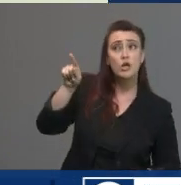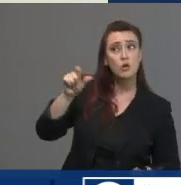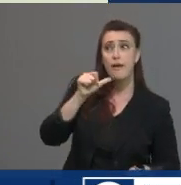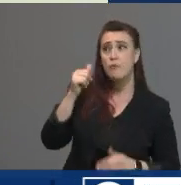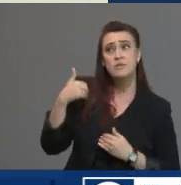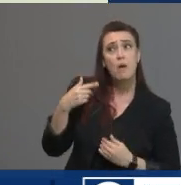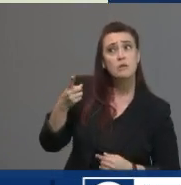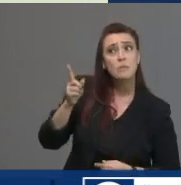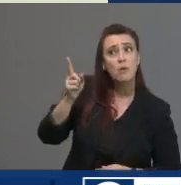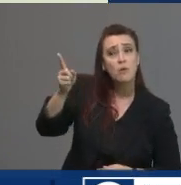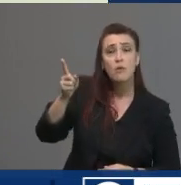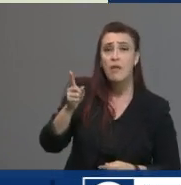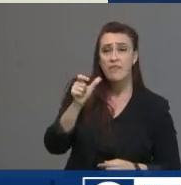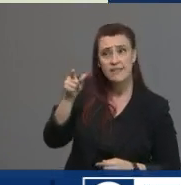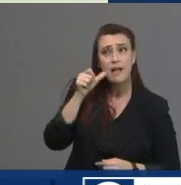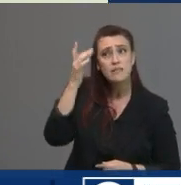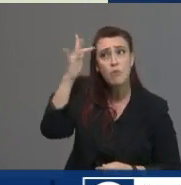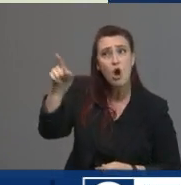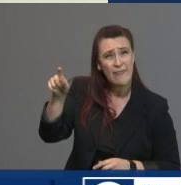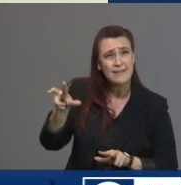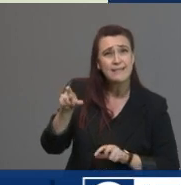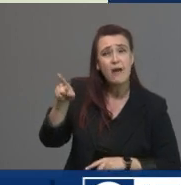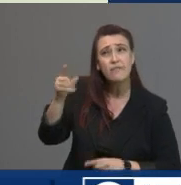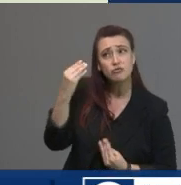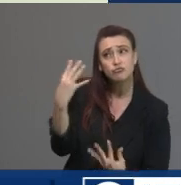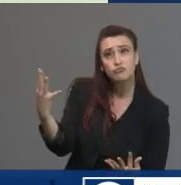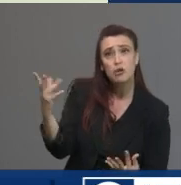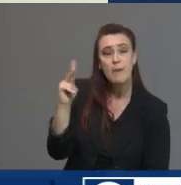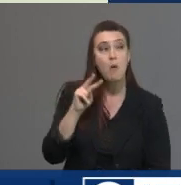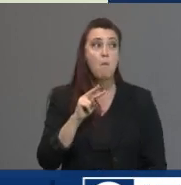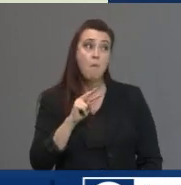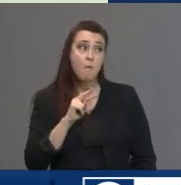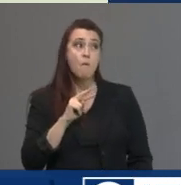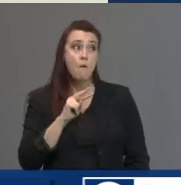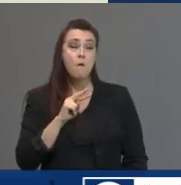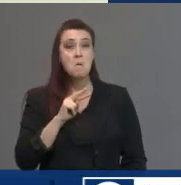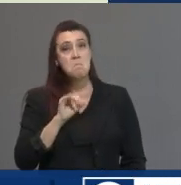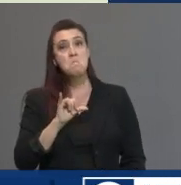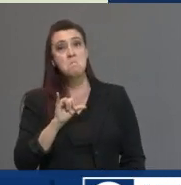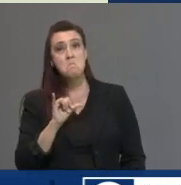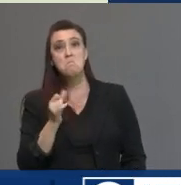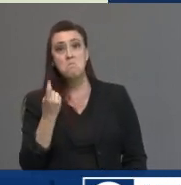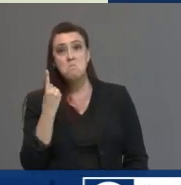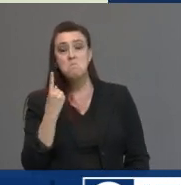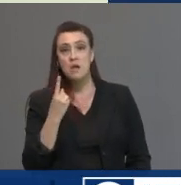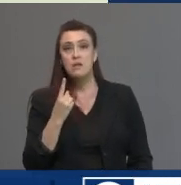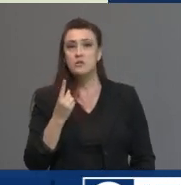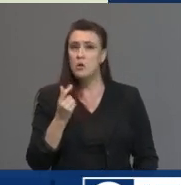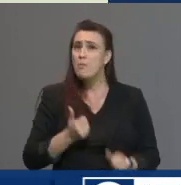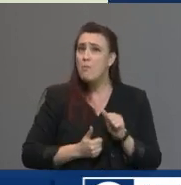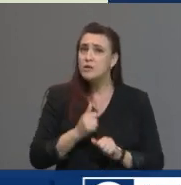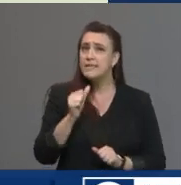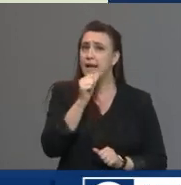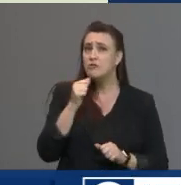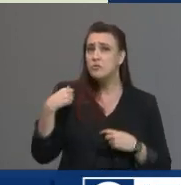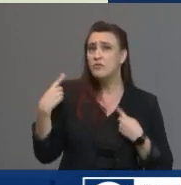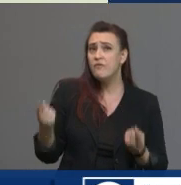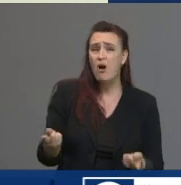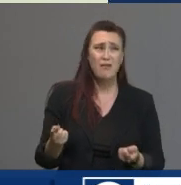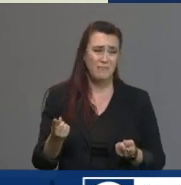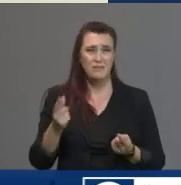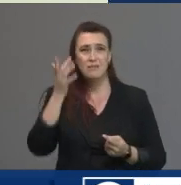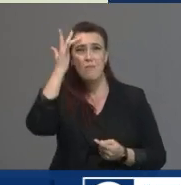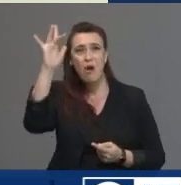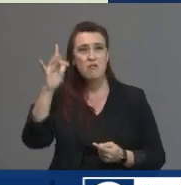irresponsible, you're not being smart, you're being selfish. And by and large, Arizonans have been smart and they've been selfless, and